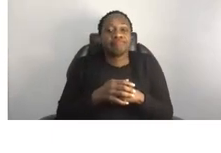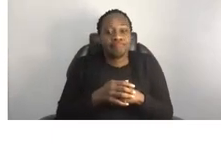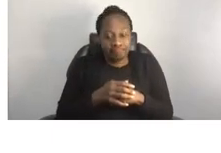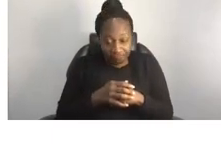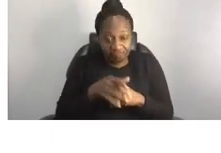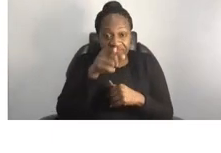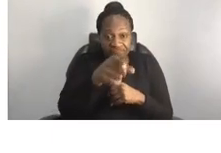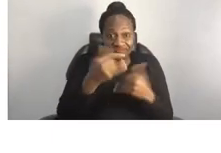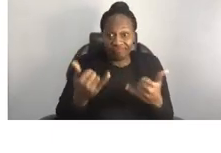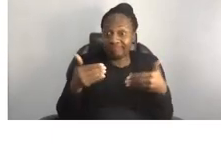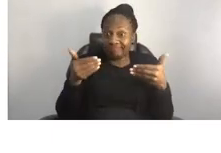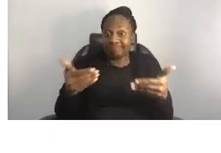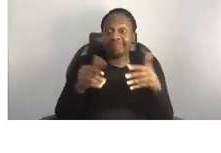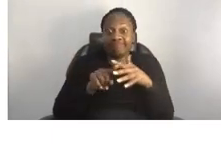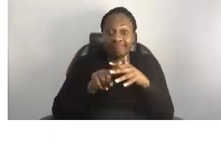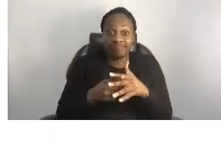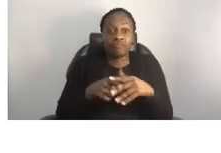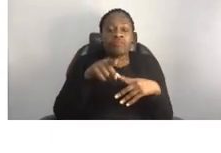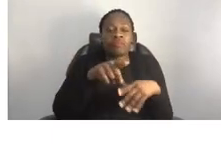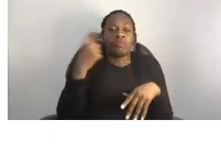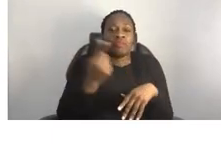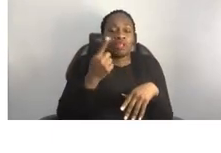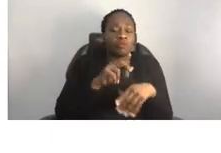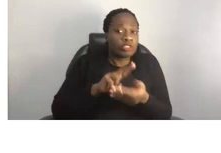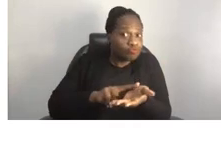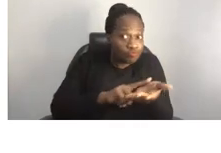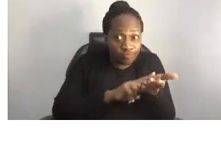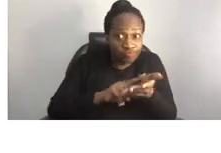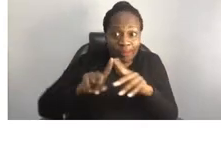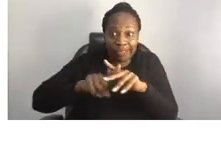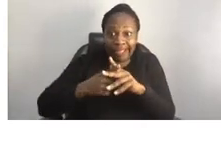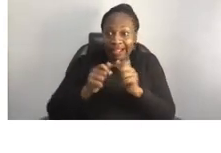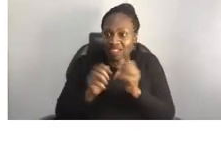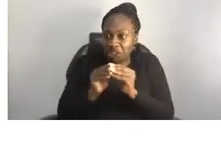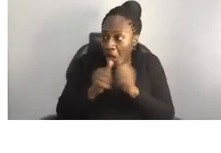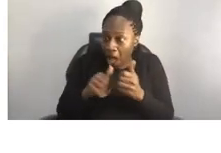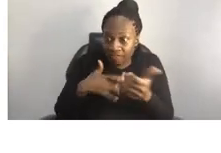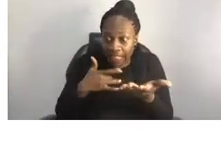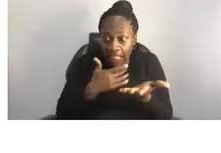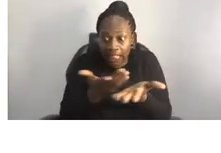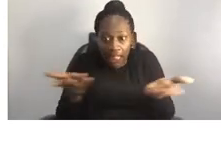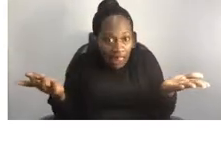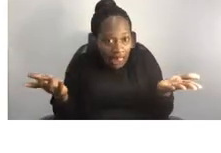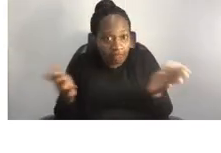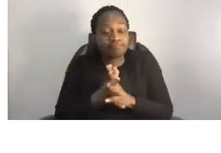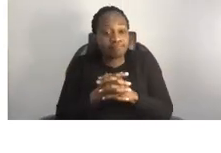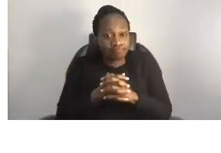So here we go. So we always want to check in at the beginning of our session. So how is everyone feeling today?